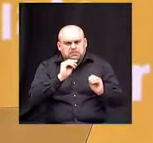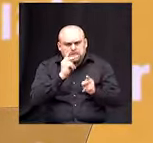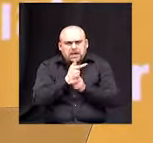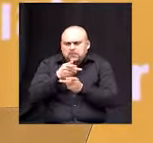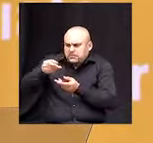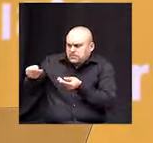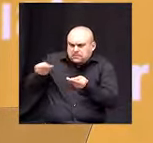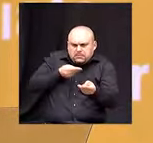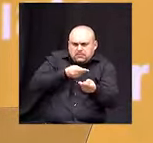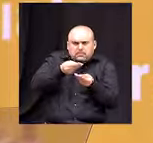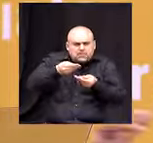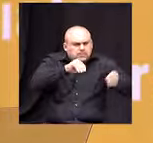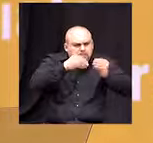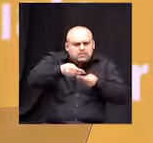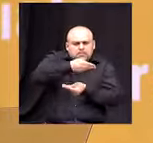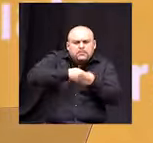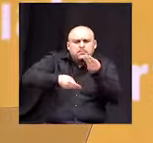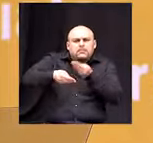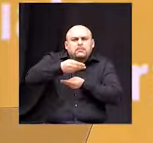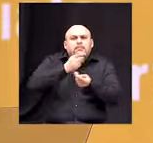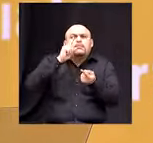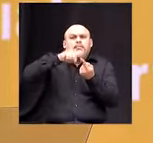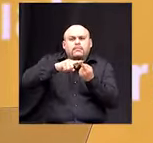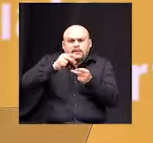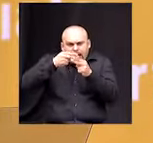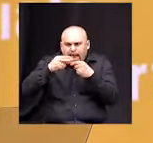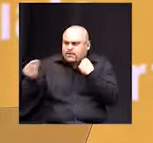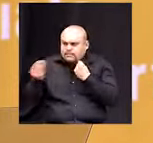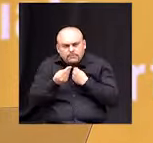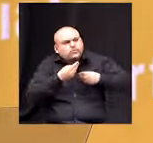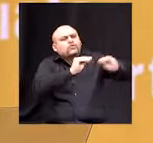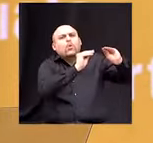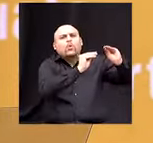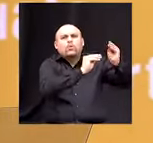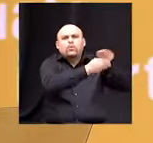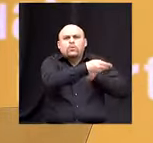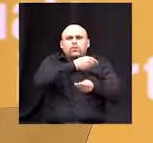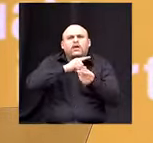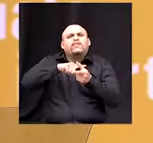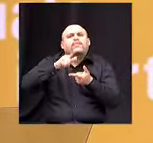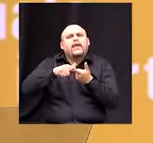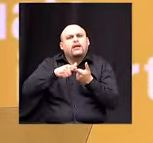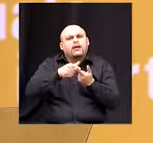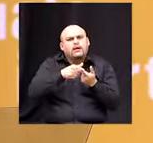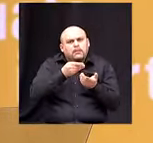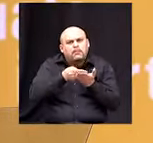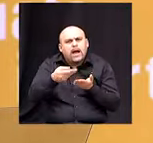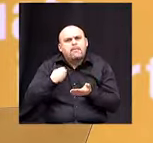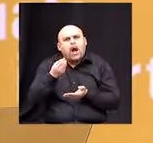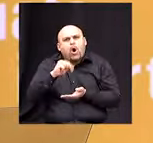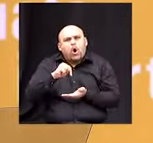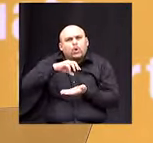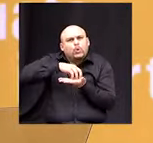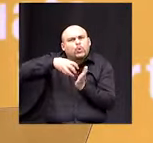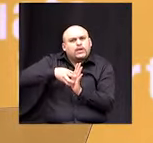the way down the block. I got an egg, I sold an egg. Then I could buy my own Girl Scout